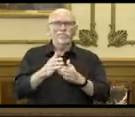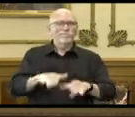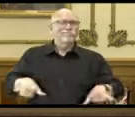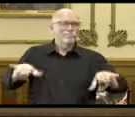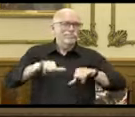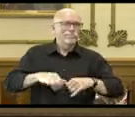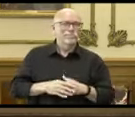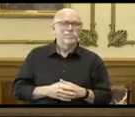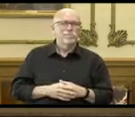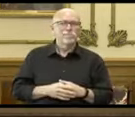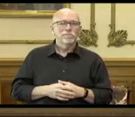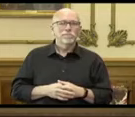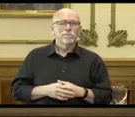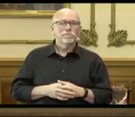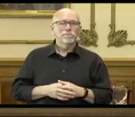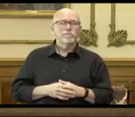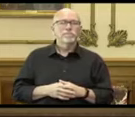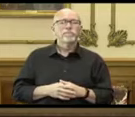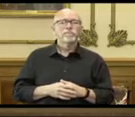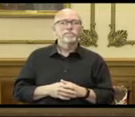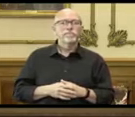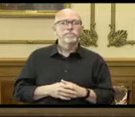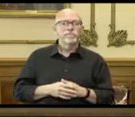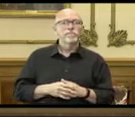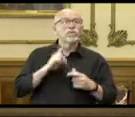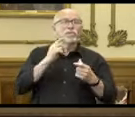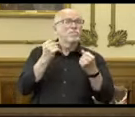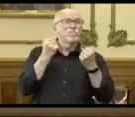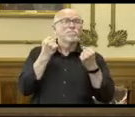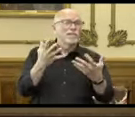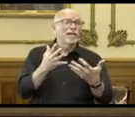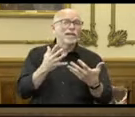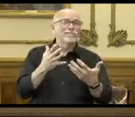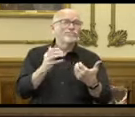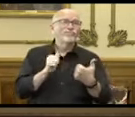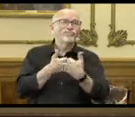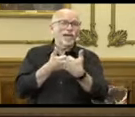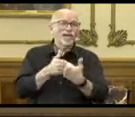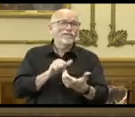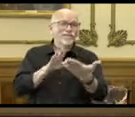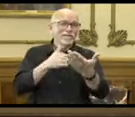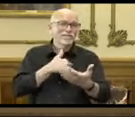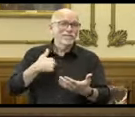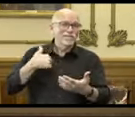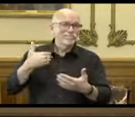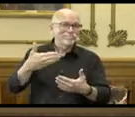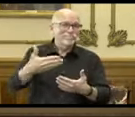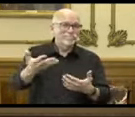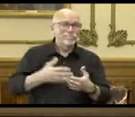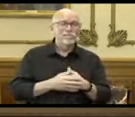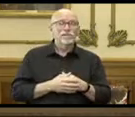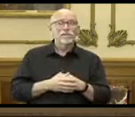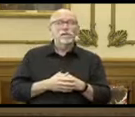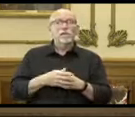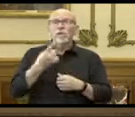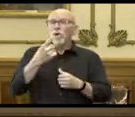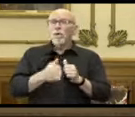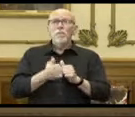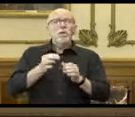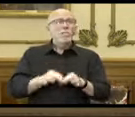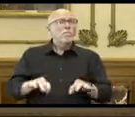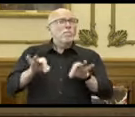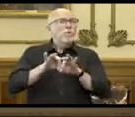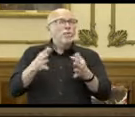us. It goes without saying, there are many ongoing challenges confronting our state's COVID response. One of the most important